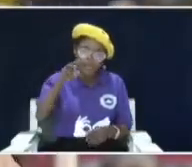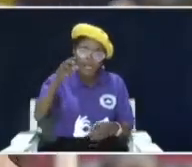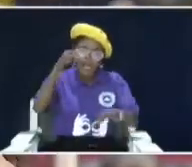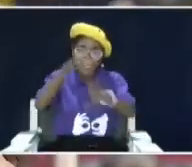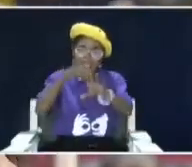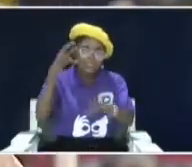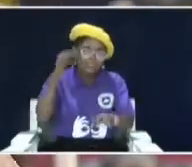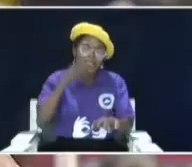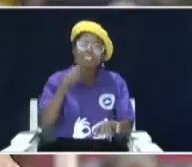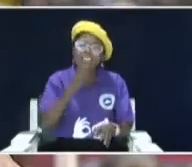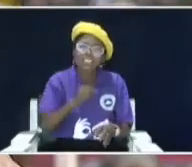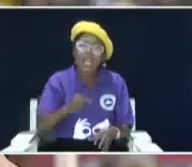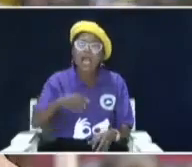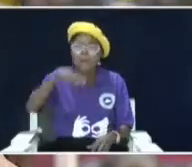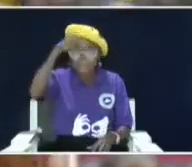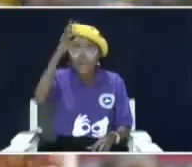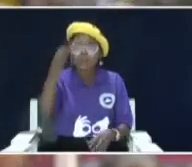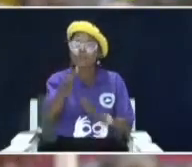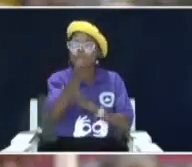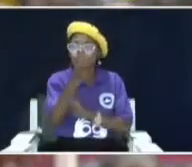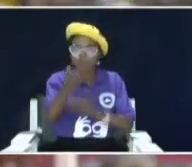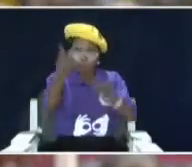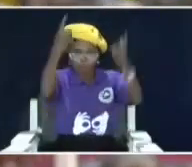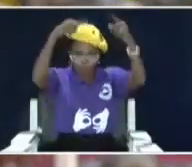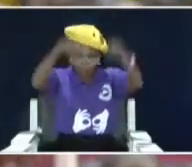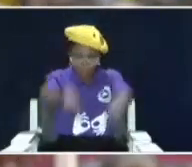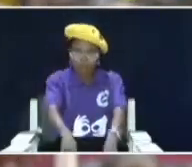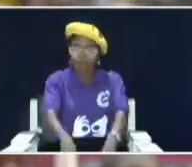said, man of God, come down.